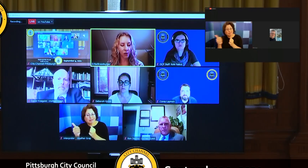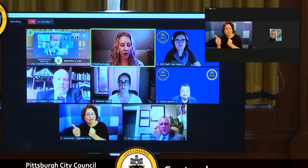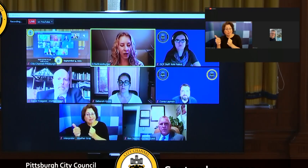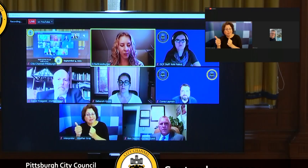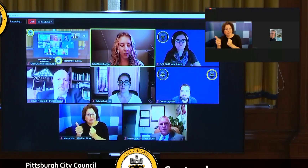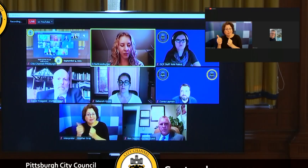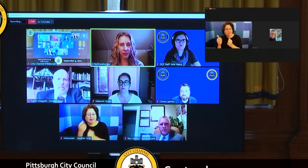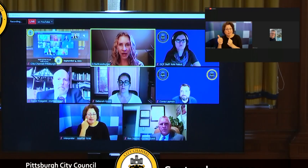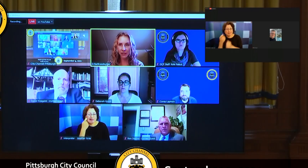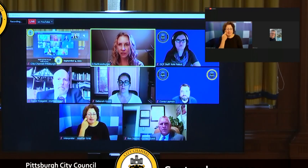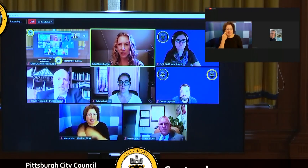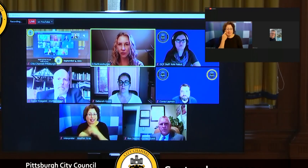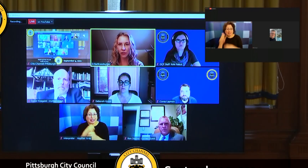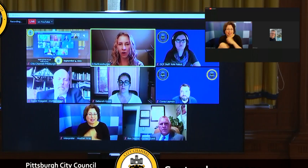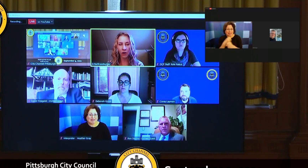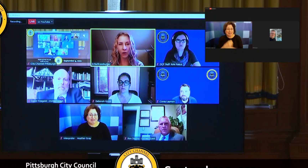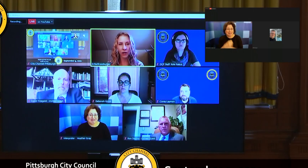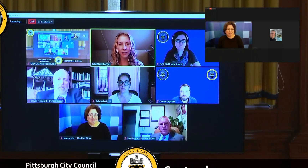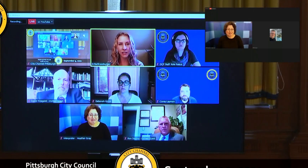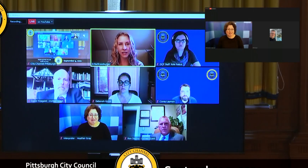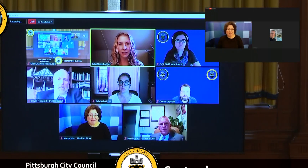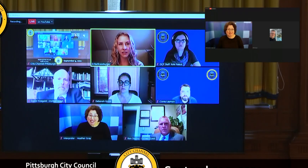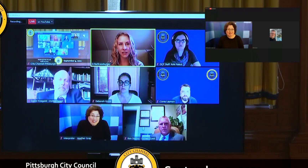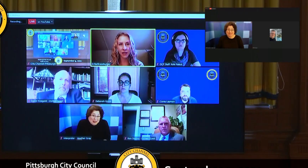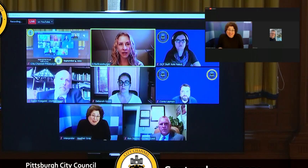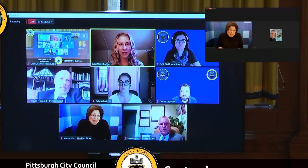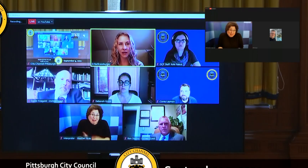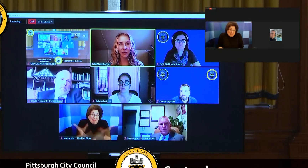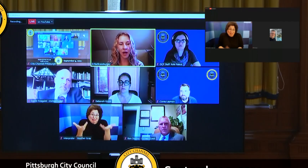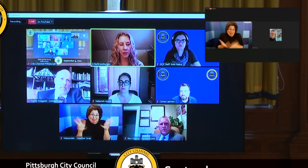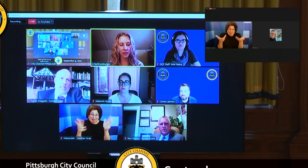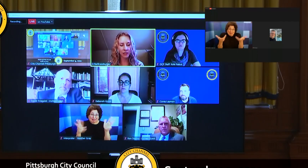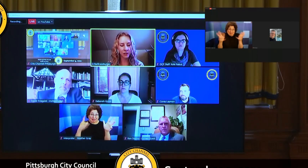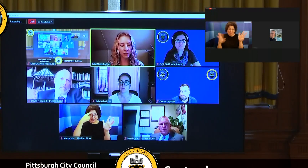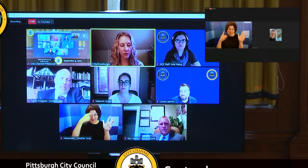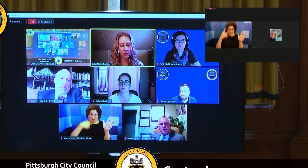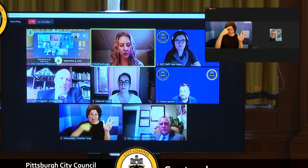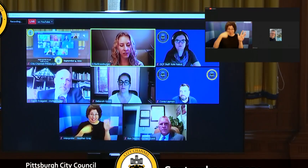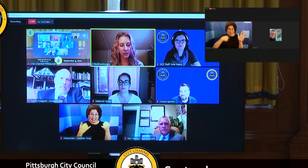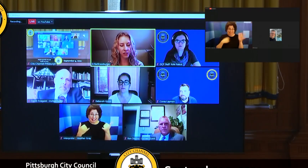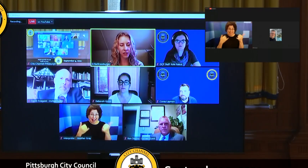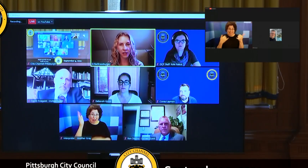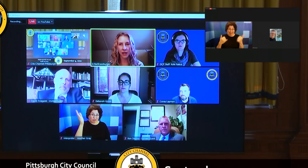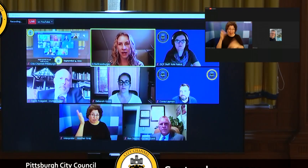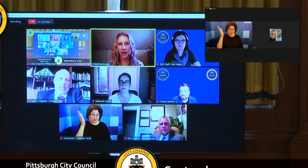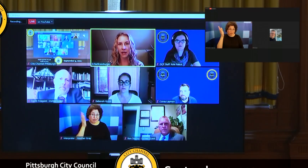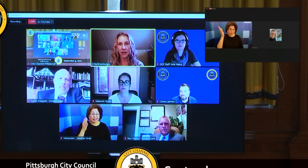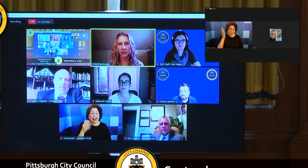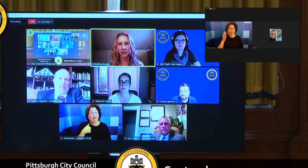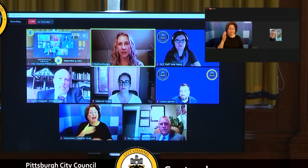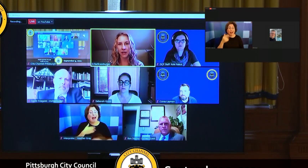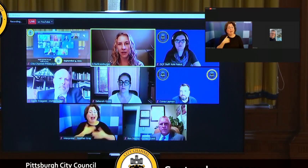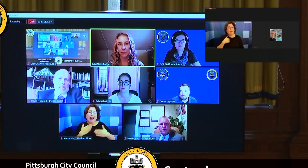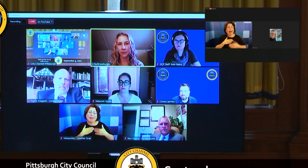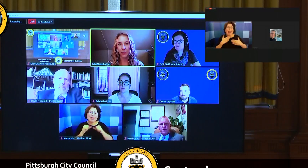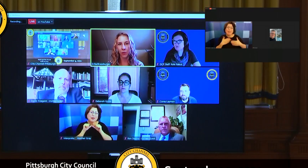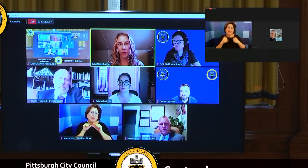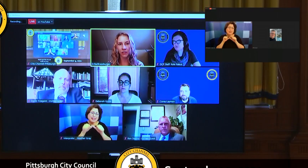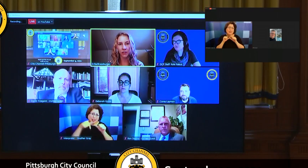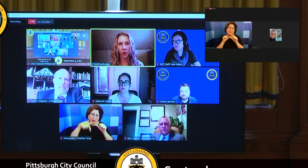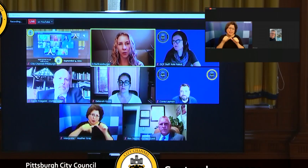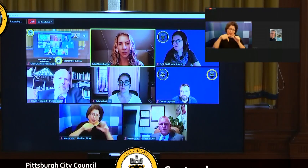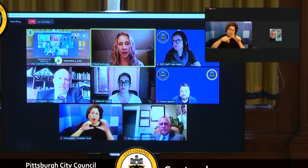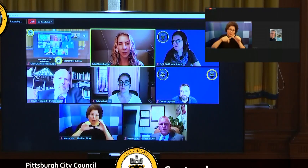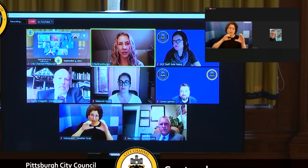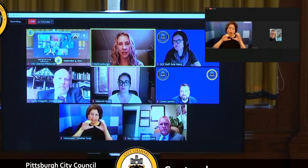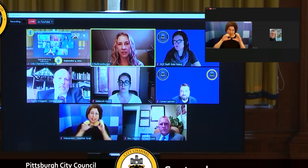So that's really all I wanted to say today. Happy to continue the conversation. And I wanted to